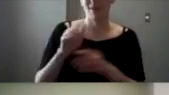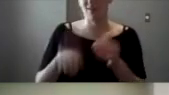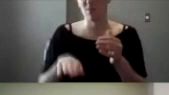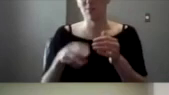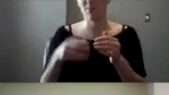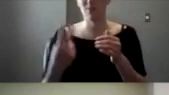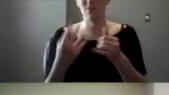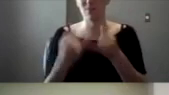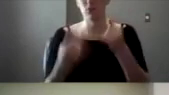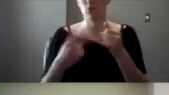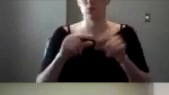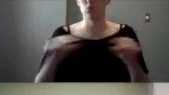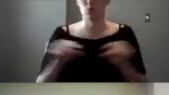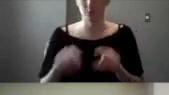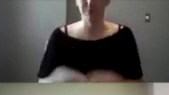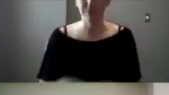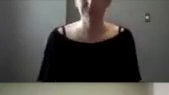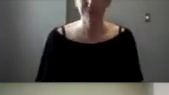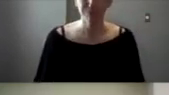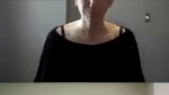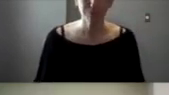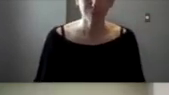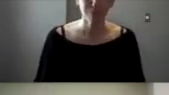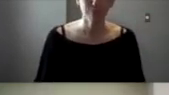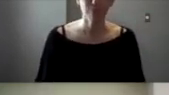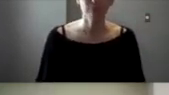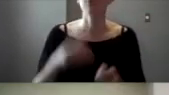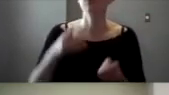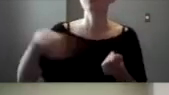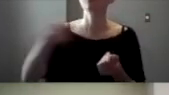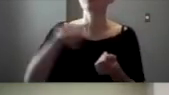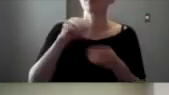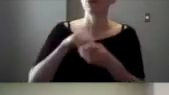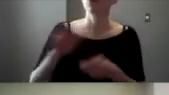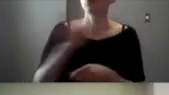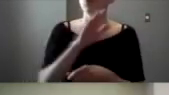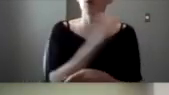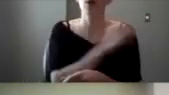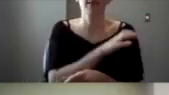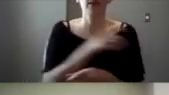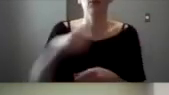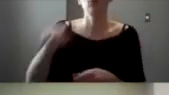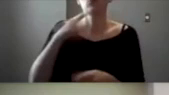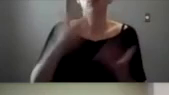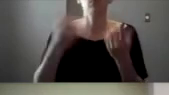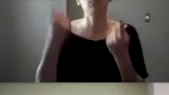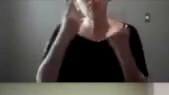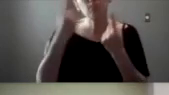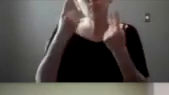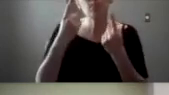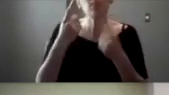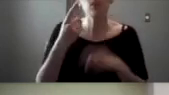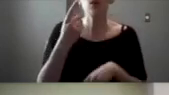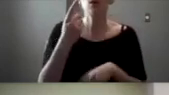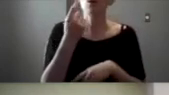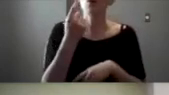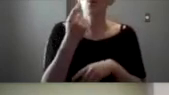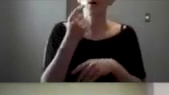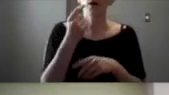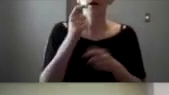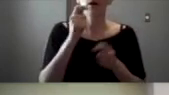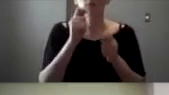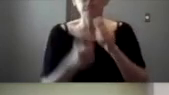Now, one of the things that I'm sure you've considered in your clinic is what are the adaptations that we should be making